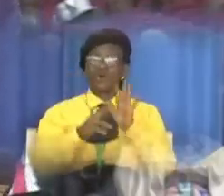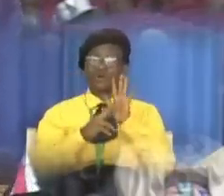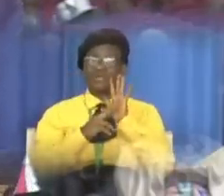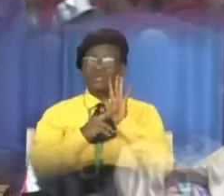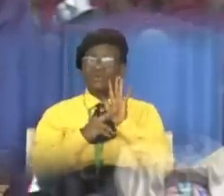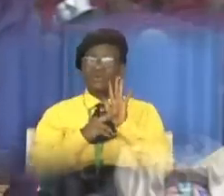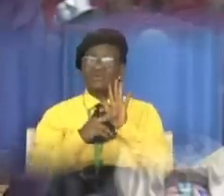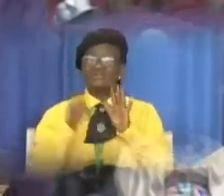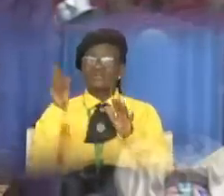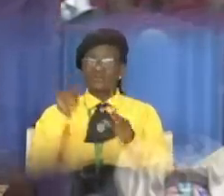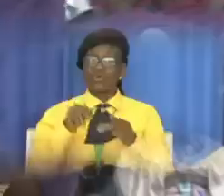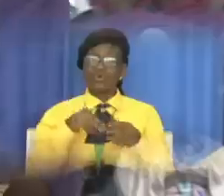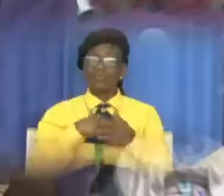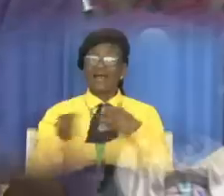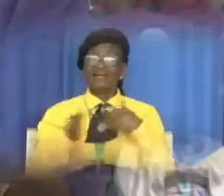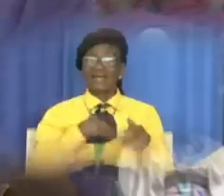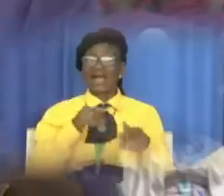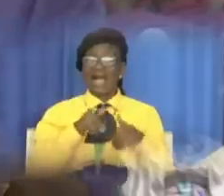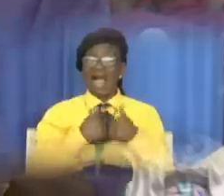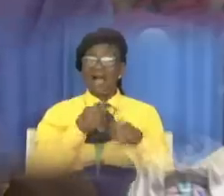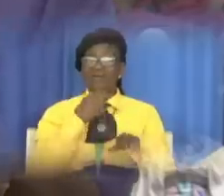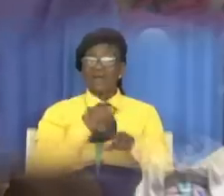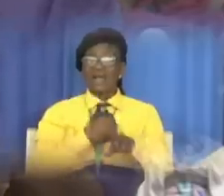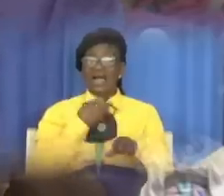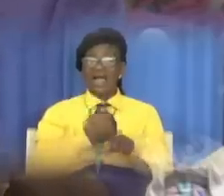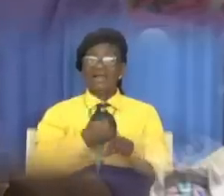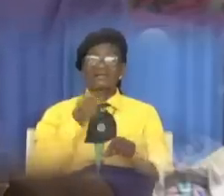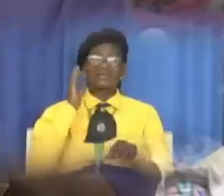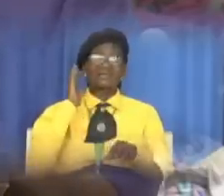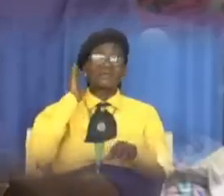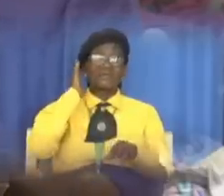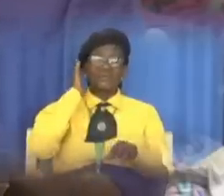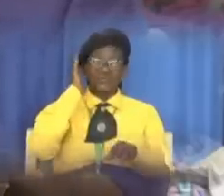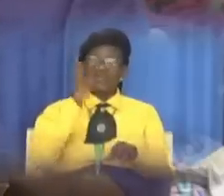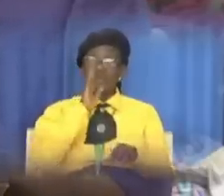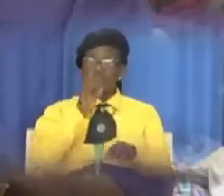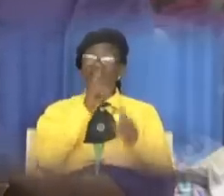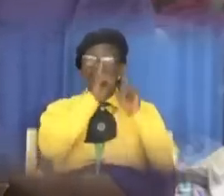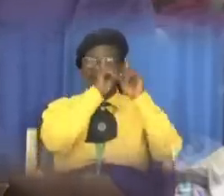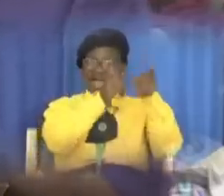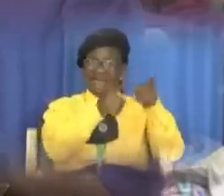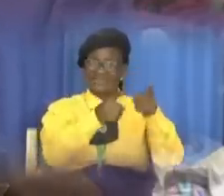no matter how hard, will be granted.